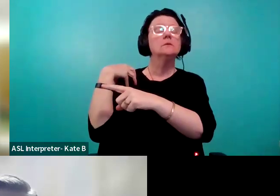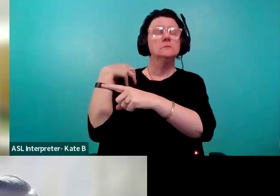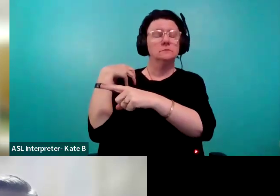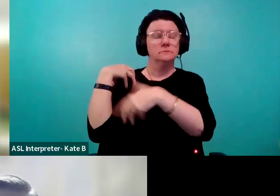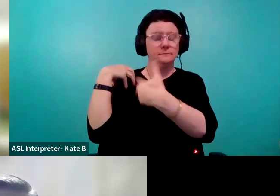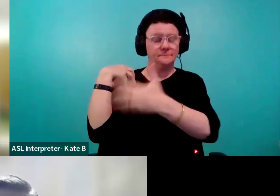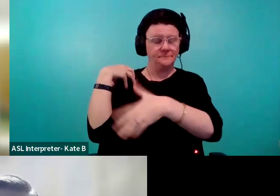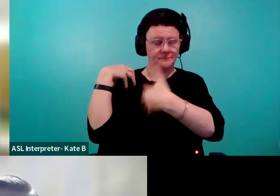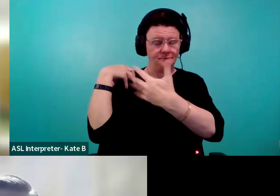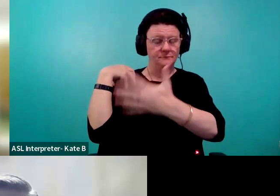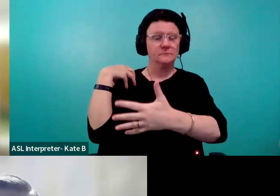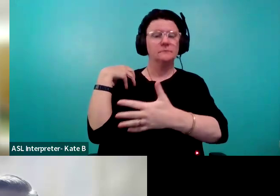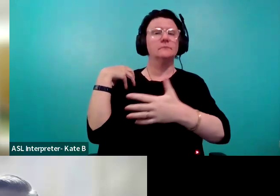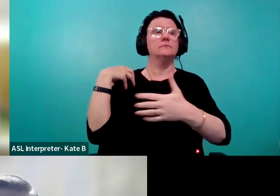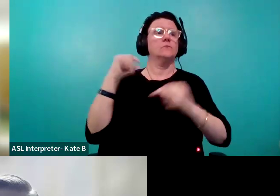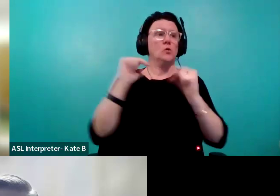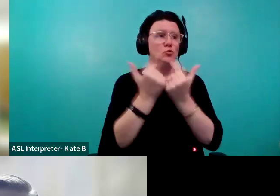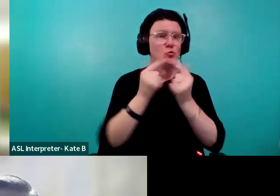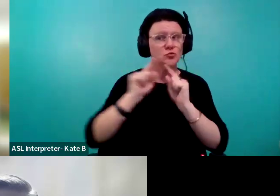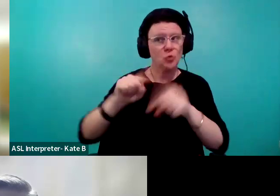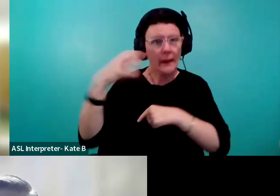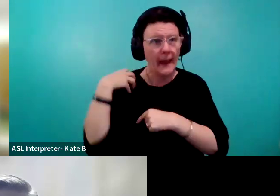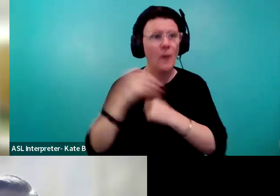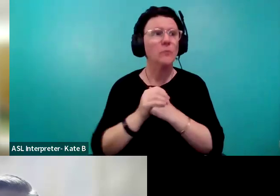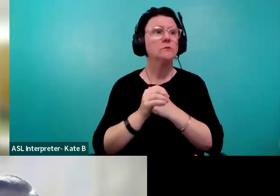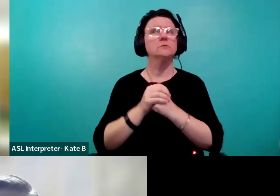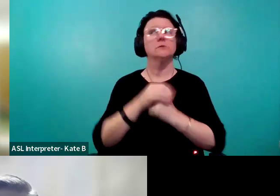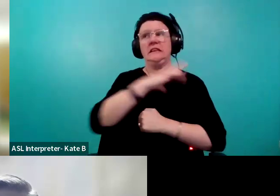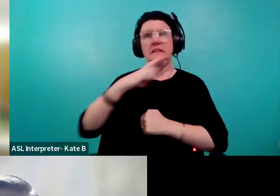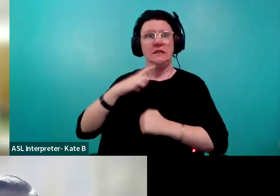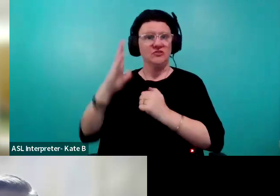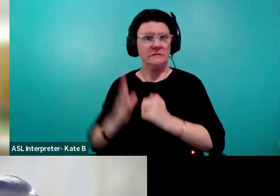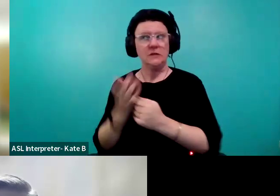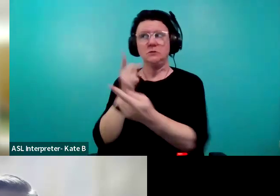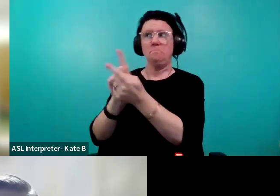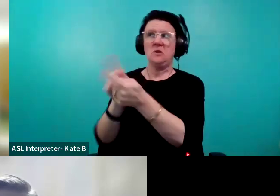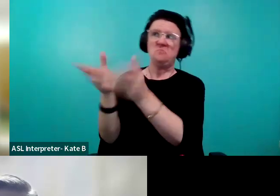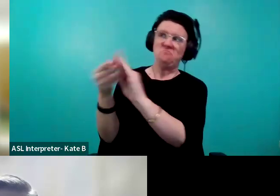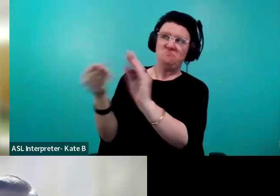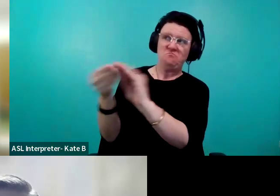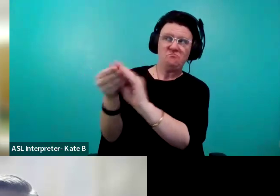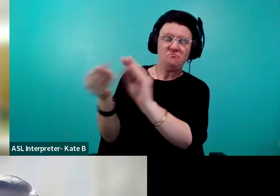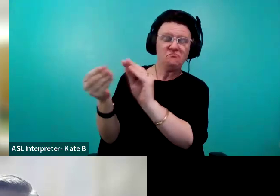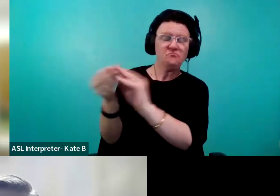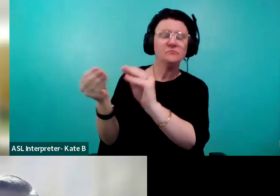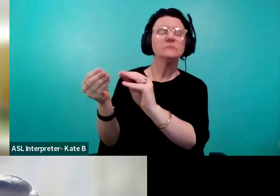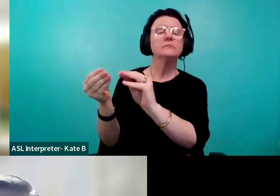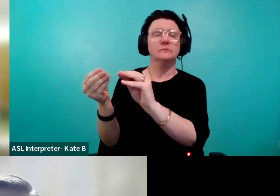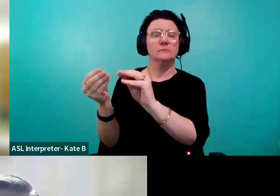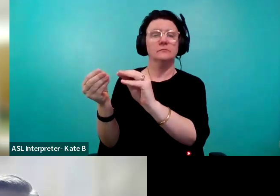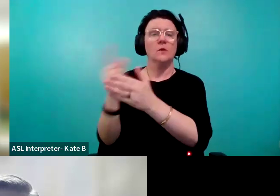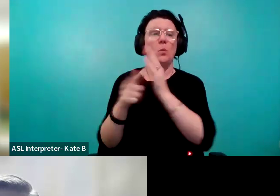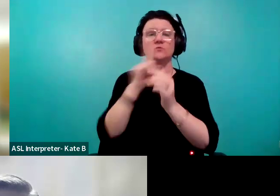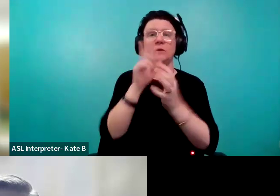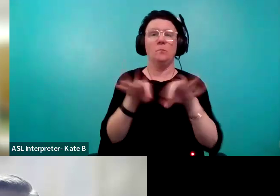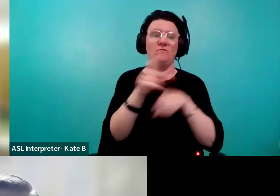get to the Capitol, come to speak to their legislators, and talk about the issues that are important for